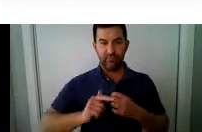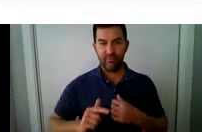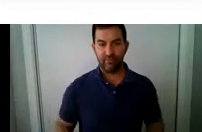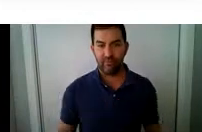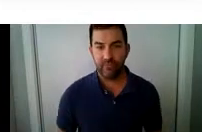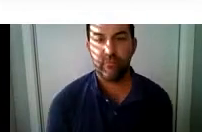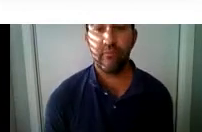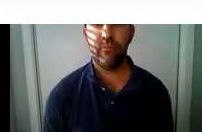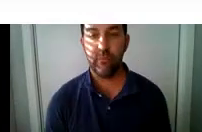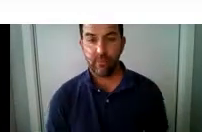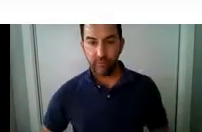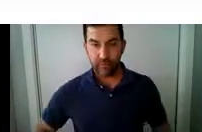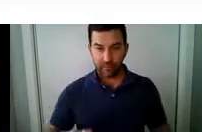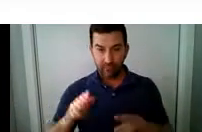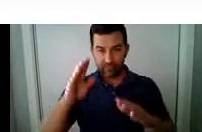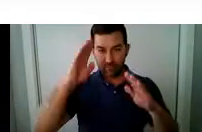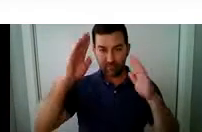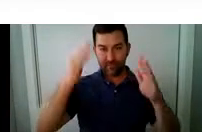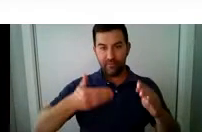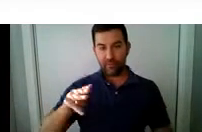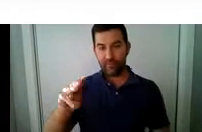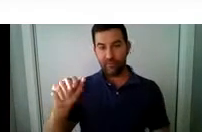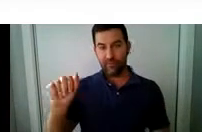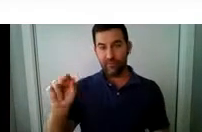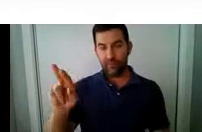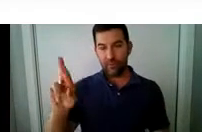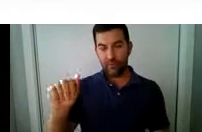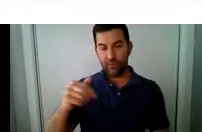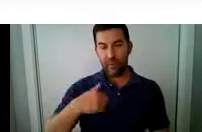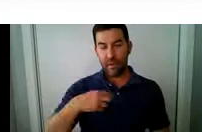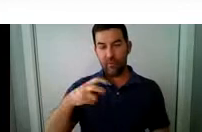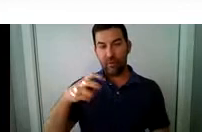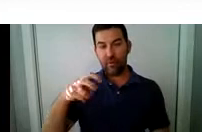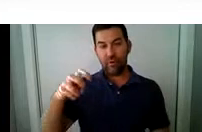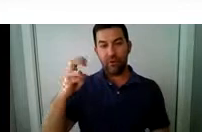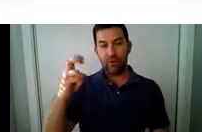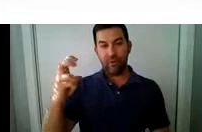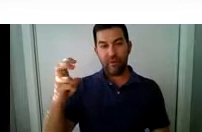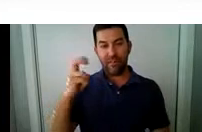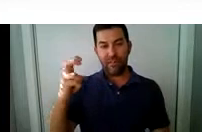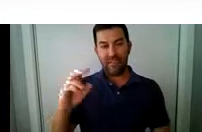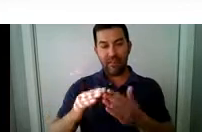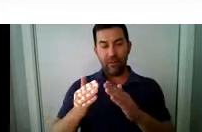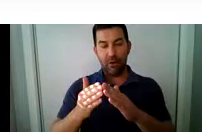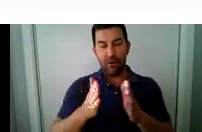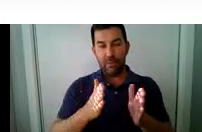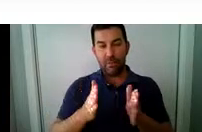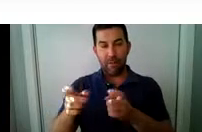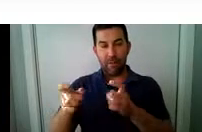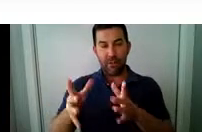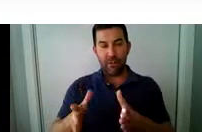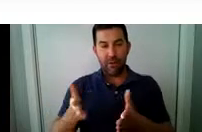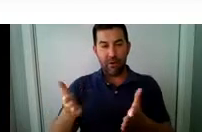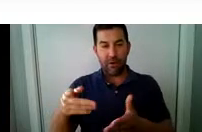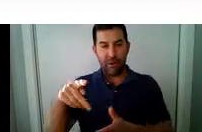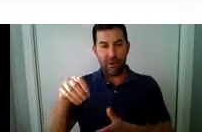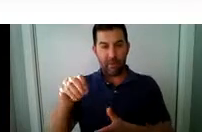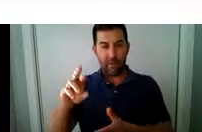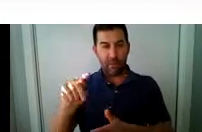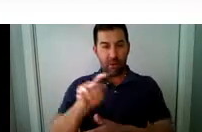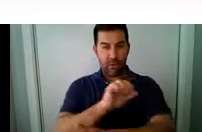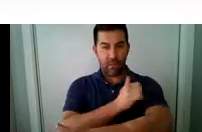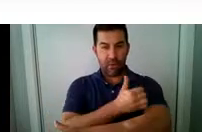Thanks, Breen. Hello, everybody. I'm Maura Egler. I am the Transit-Oriented Communities Project Manager at the Port Authority, and I will be